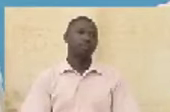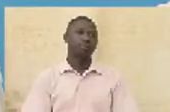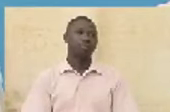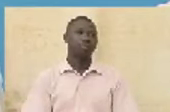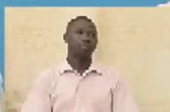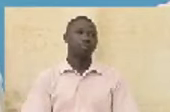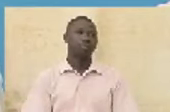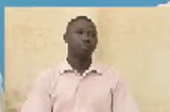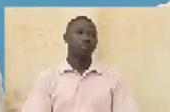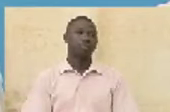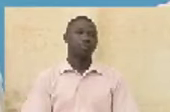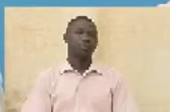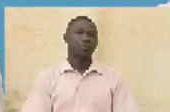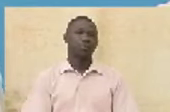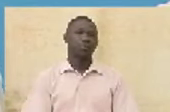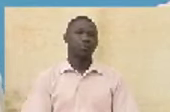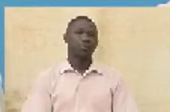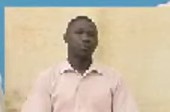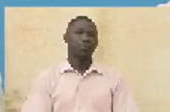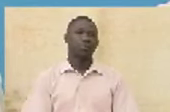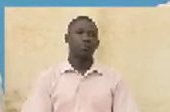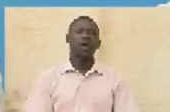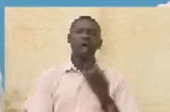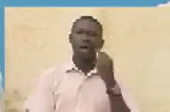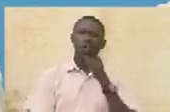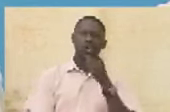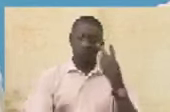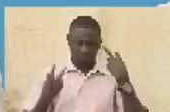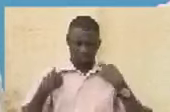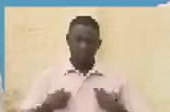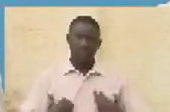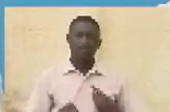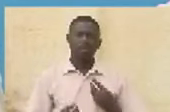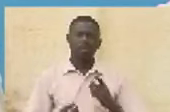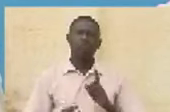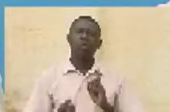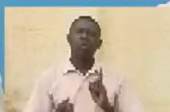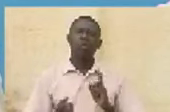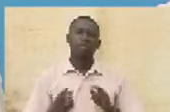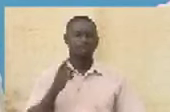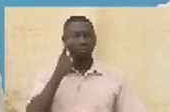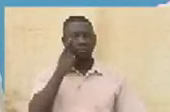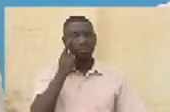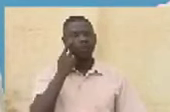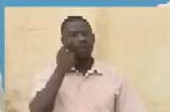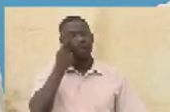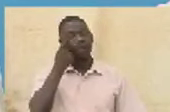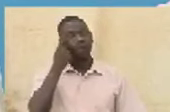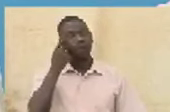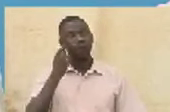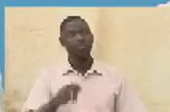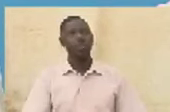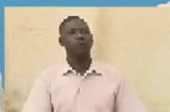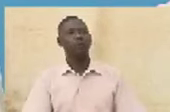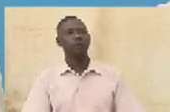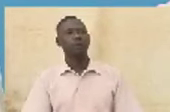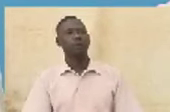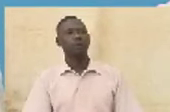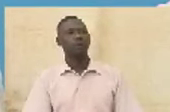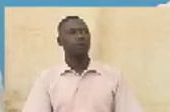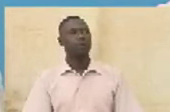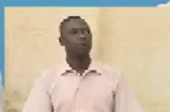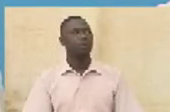How were you dressed? Yamun ye pare nyaadi le yuma soja nsan olite ko ya fo jango sansan ko iko kabiri na de ko tete